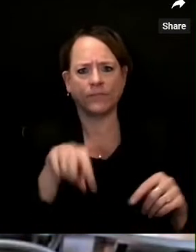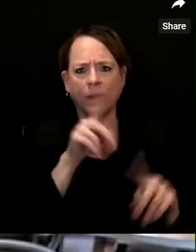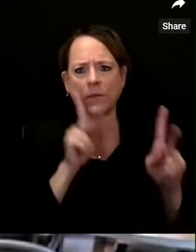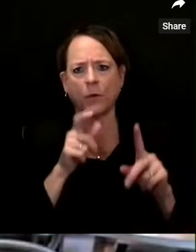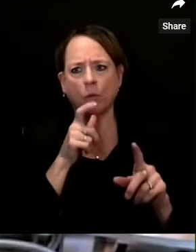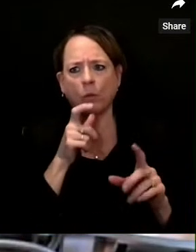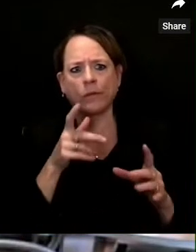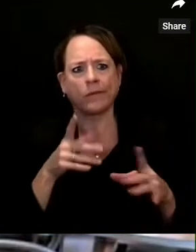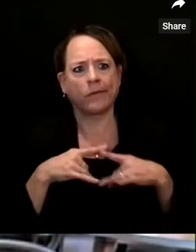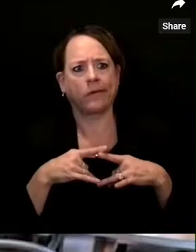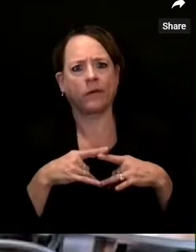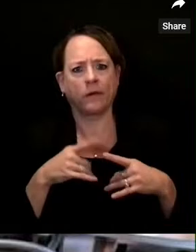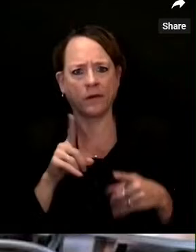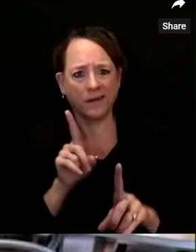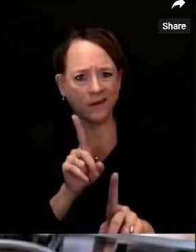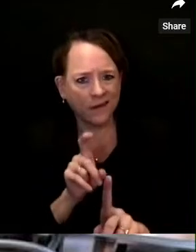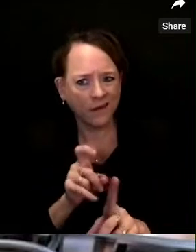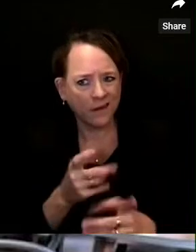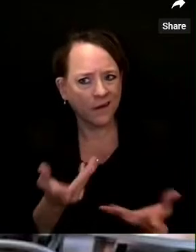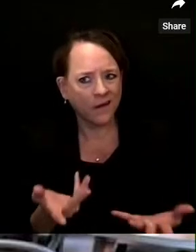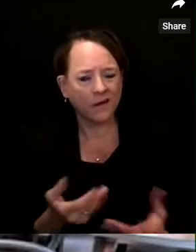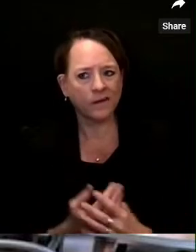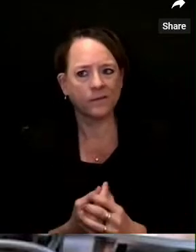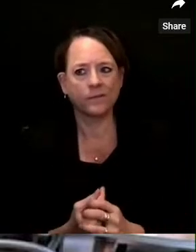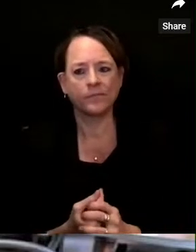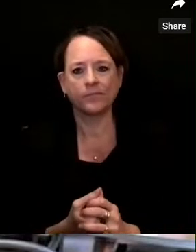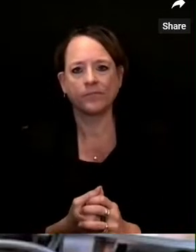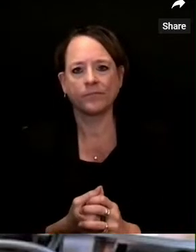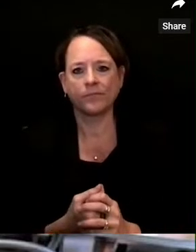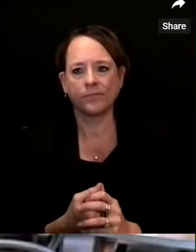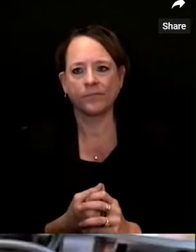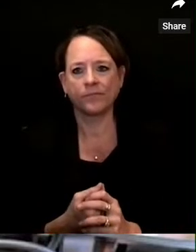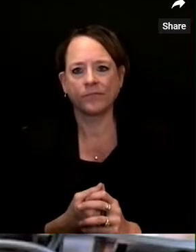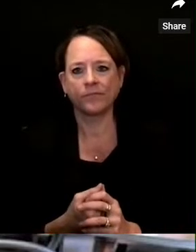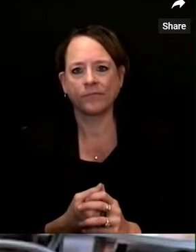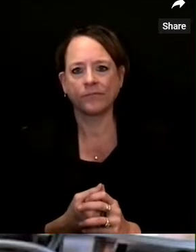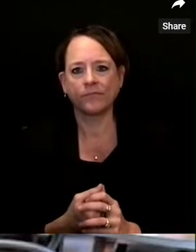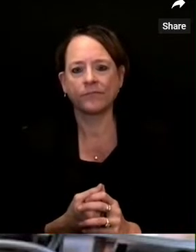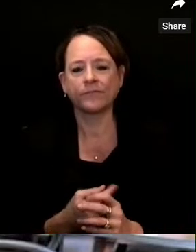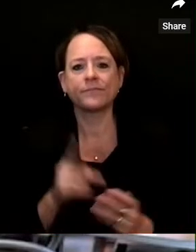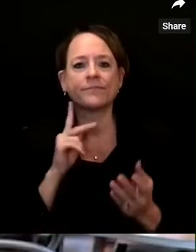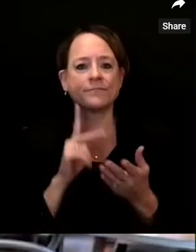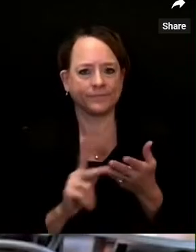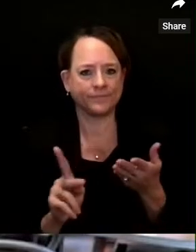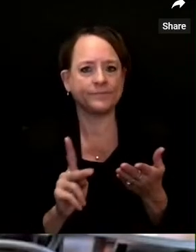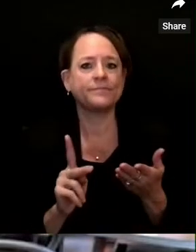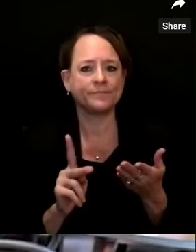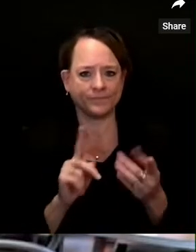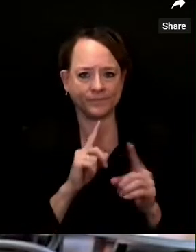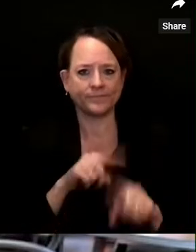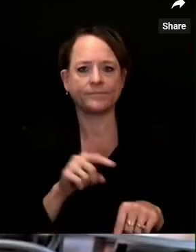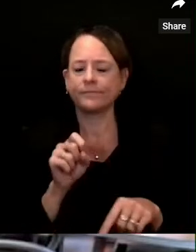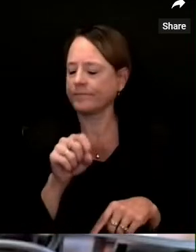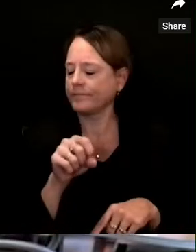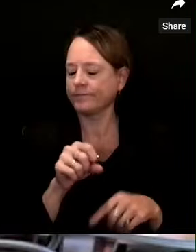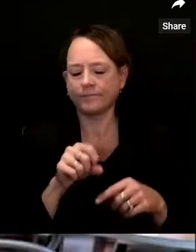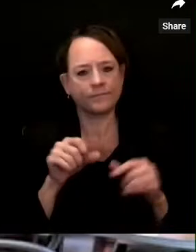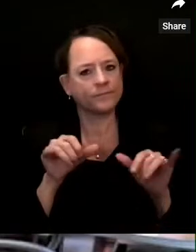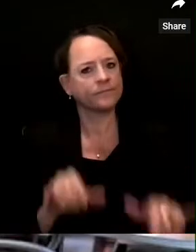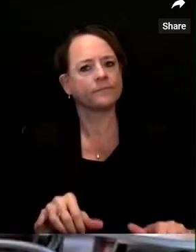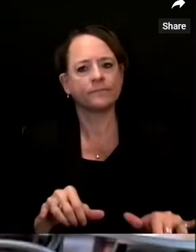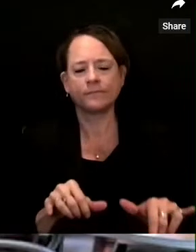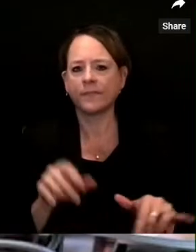we identify new positive cases, we want to make sure that we can be letting people know who may have had